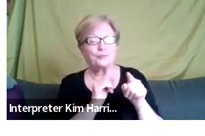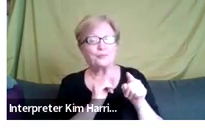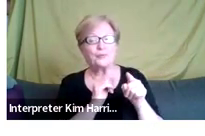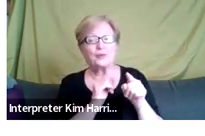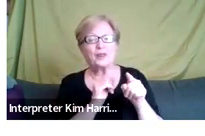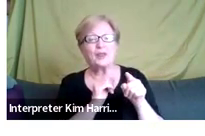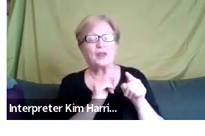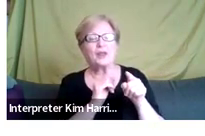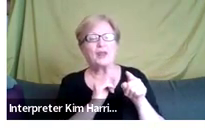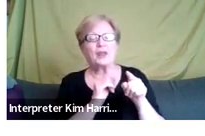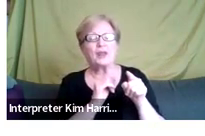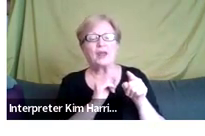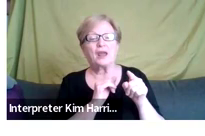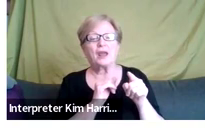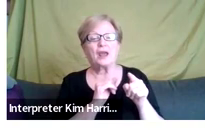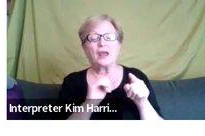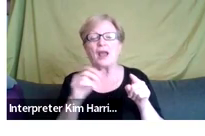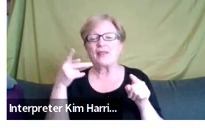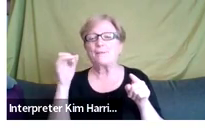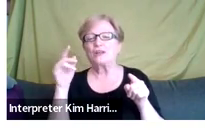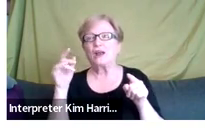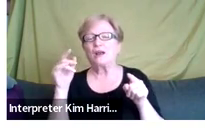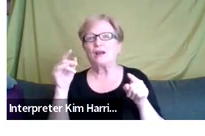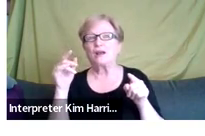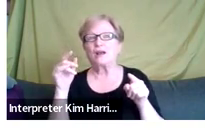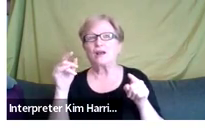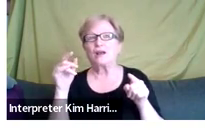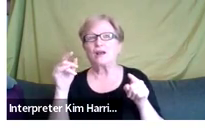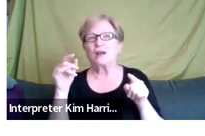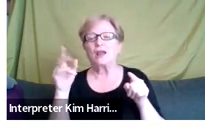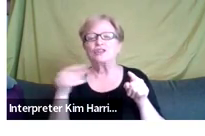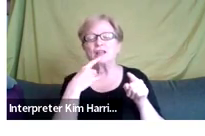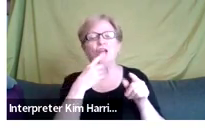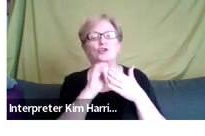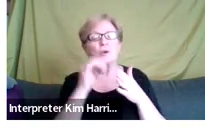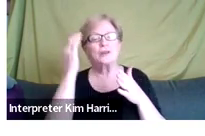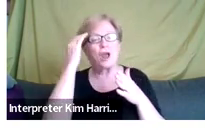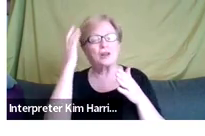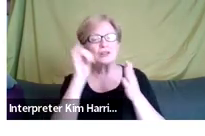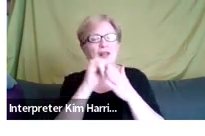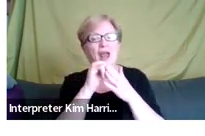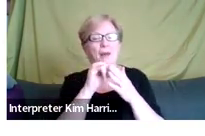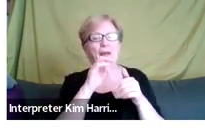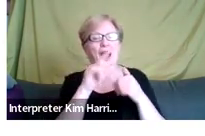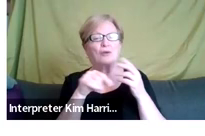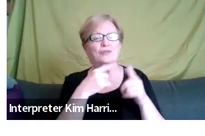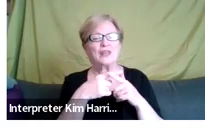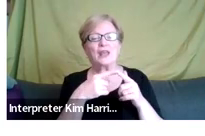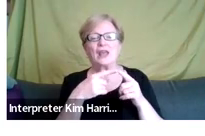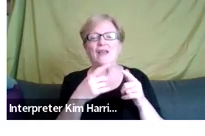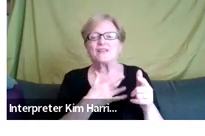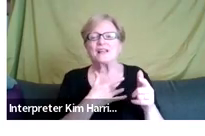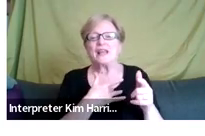spaces of discomfort, also like acknowledge within ourselves to beat out that imposter syndrome. That feeling